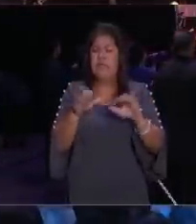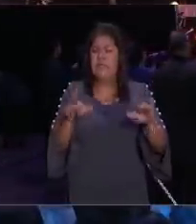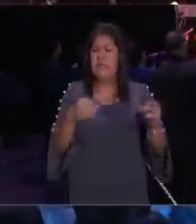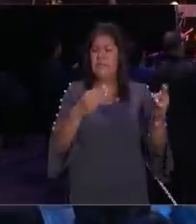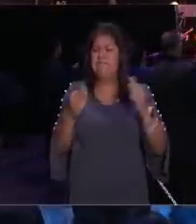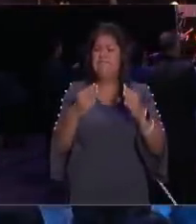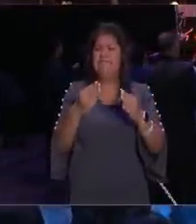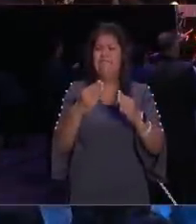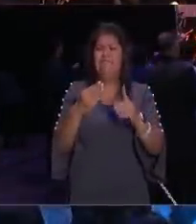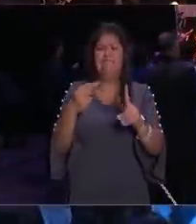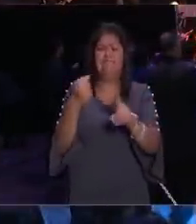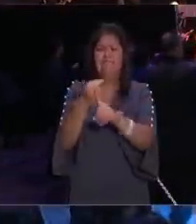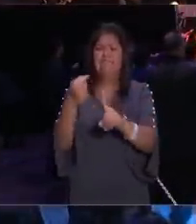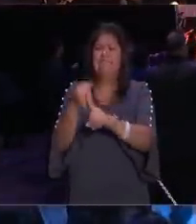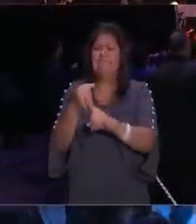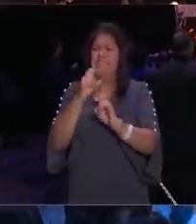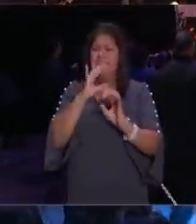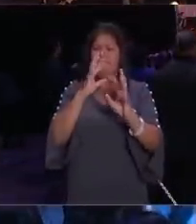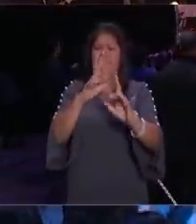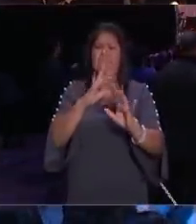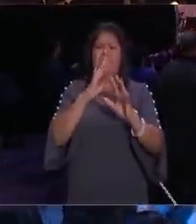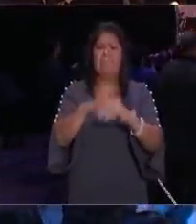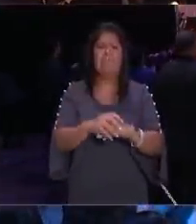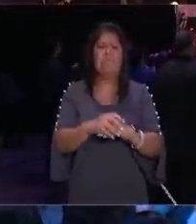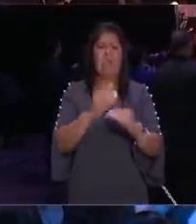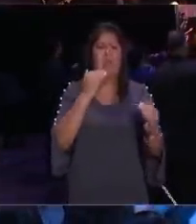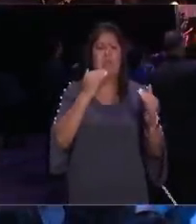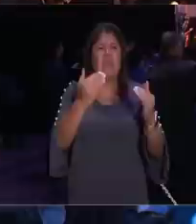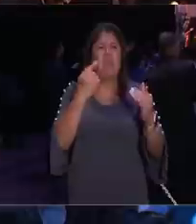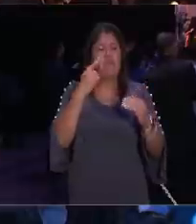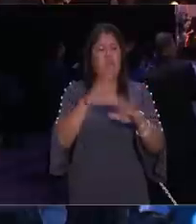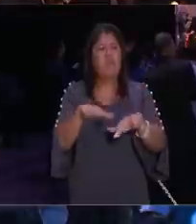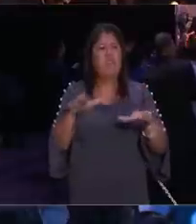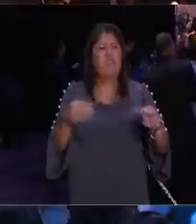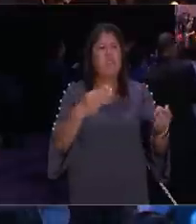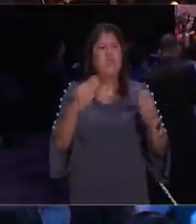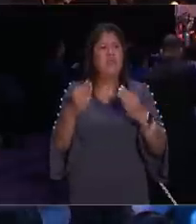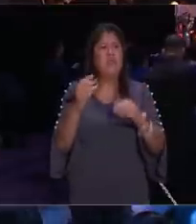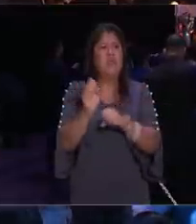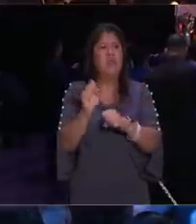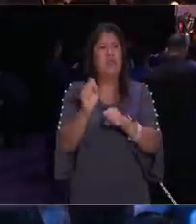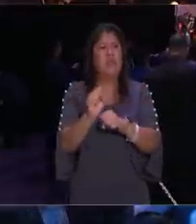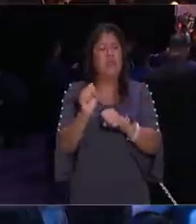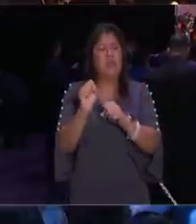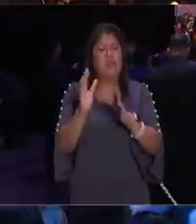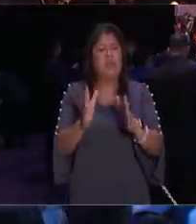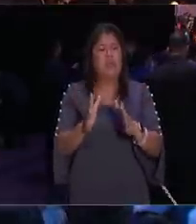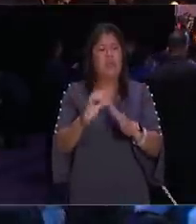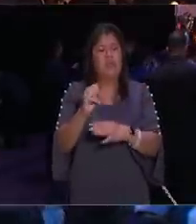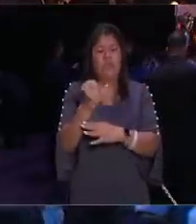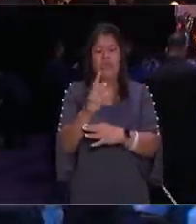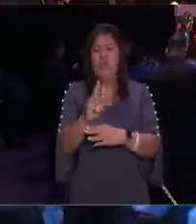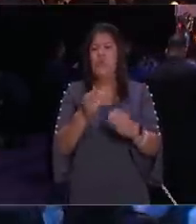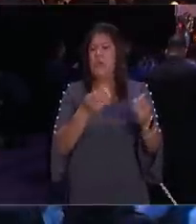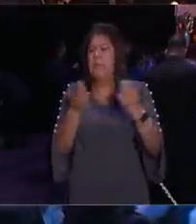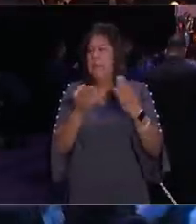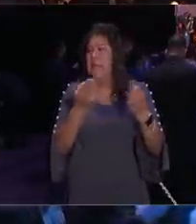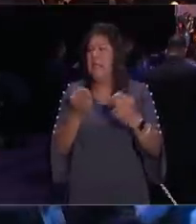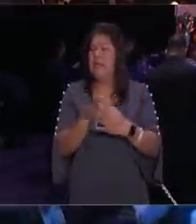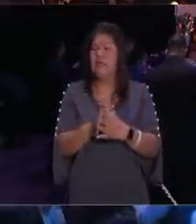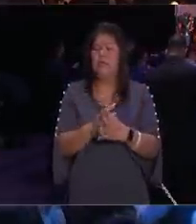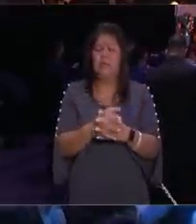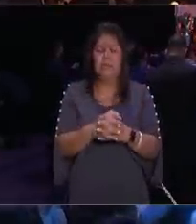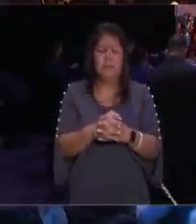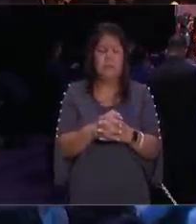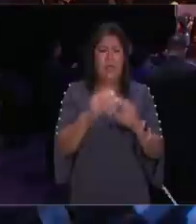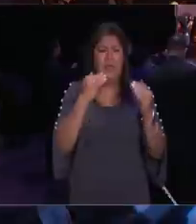ministry, they were receiving the Holy Ghost. Oh, thank you for our children ministry workers, God, our junior ministries out there,